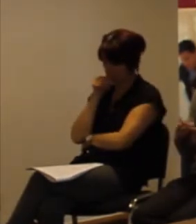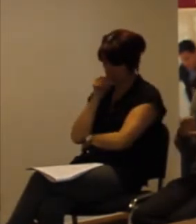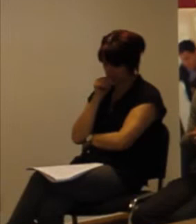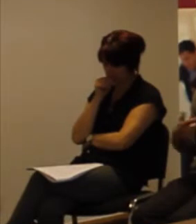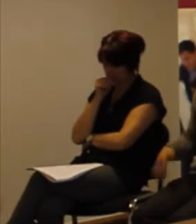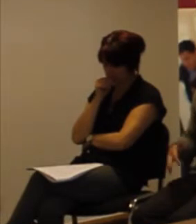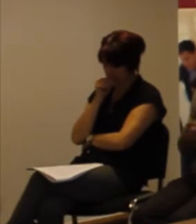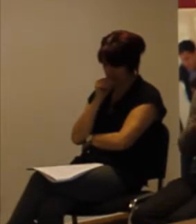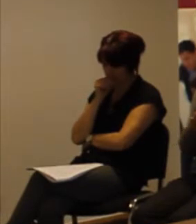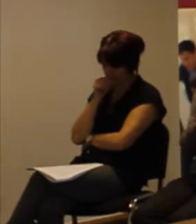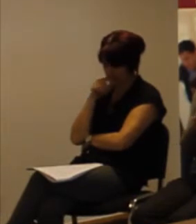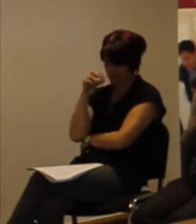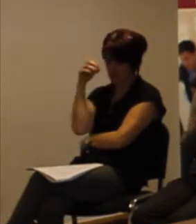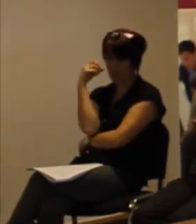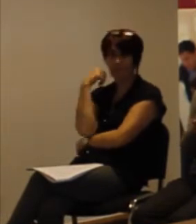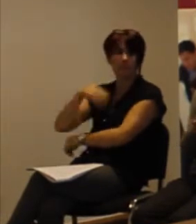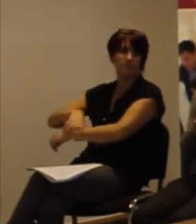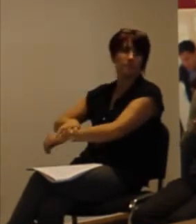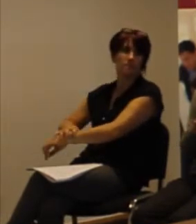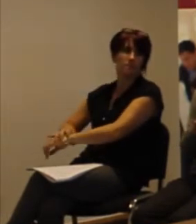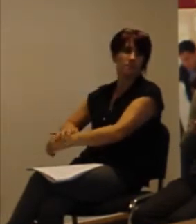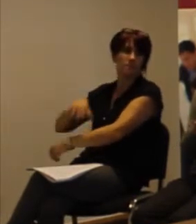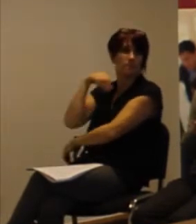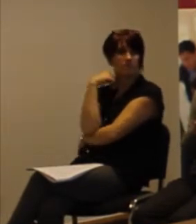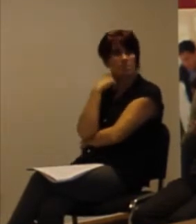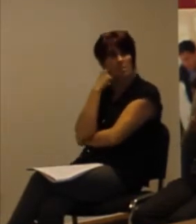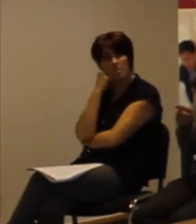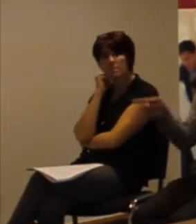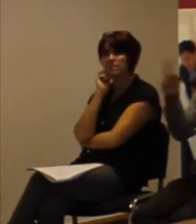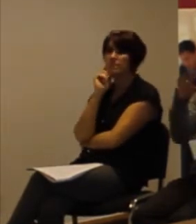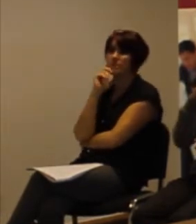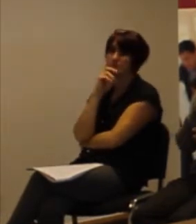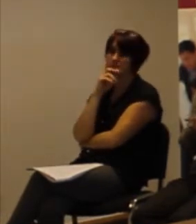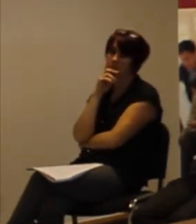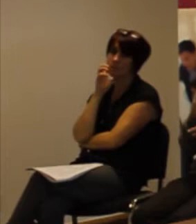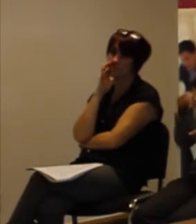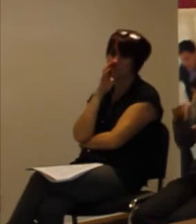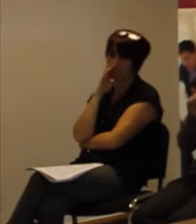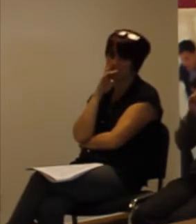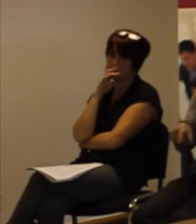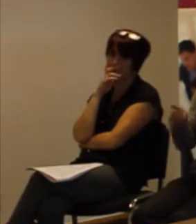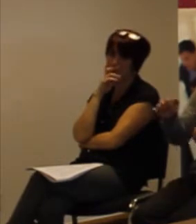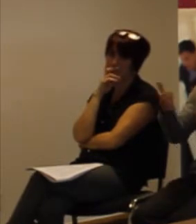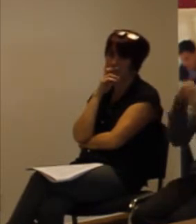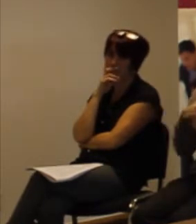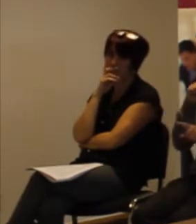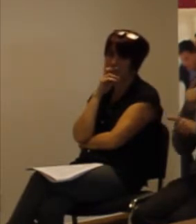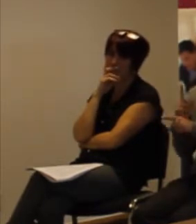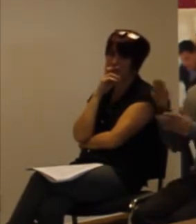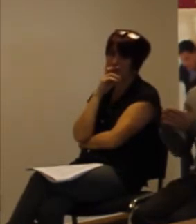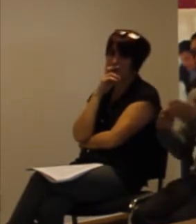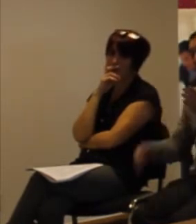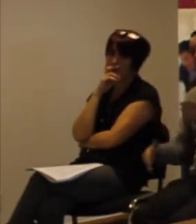these issues. Okay. I think the points you raise are really valid, and I'm going to talk about cost later on, cost